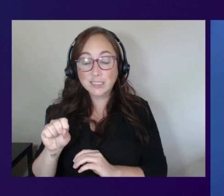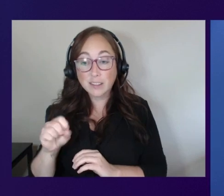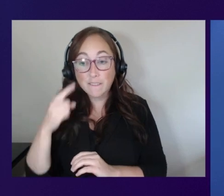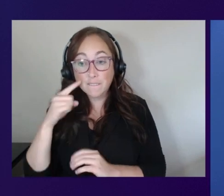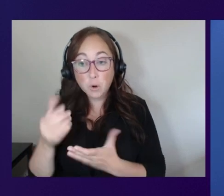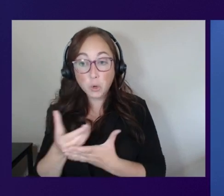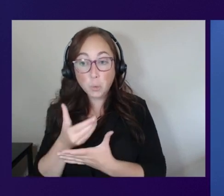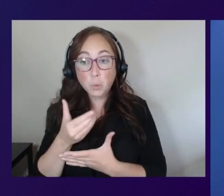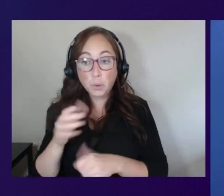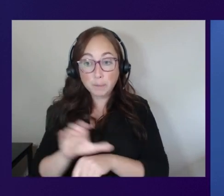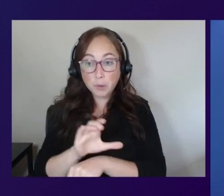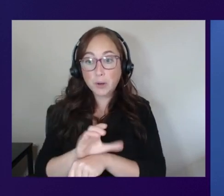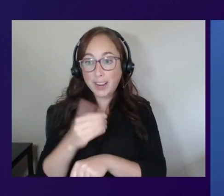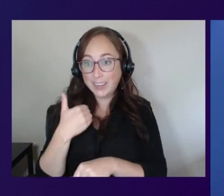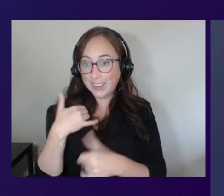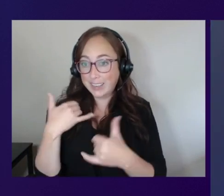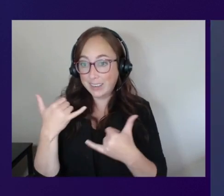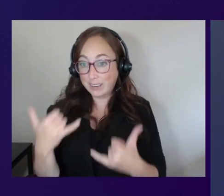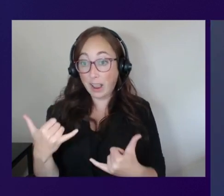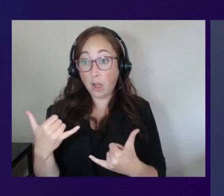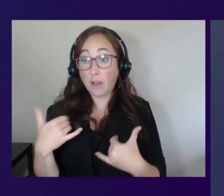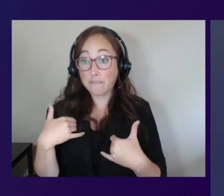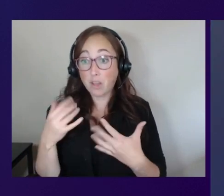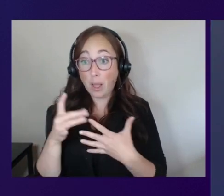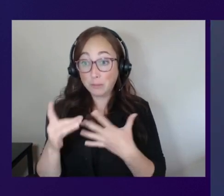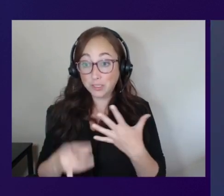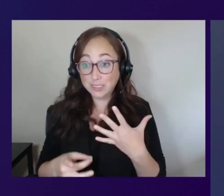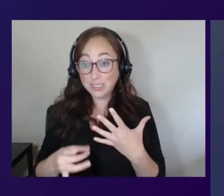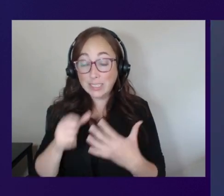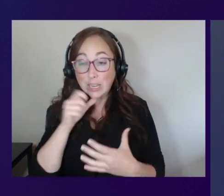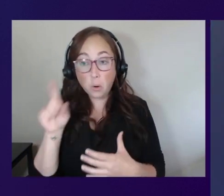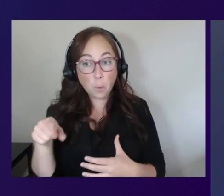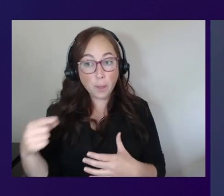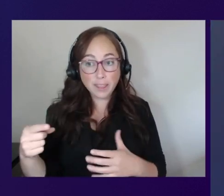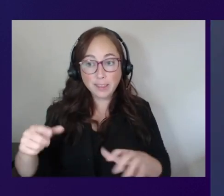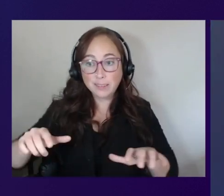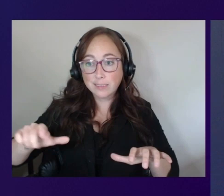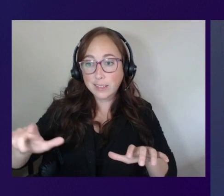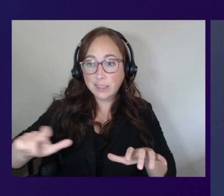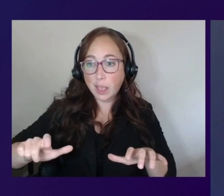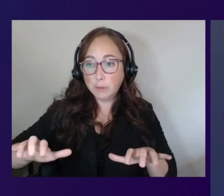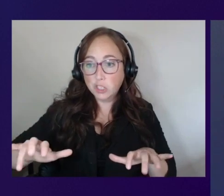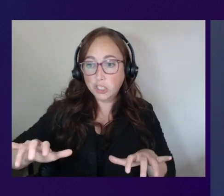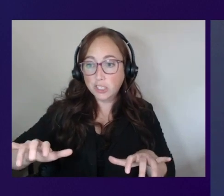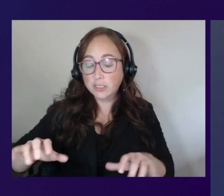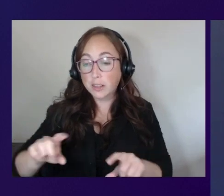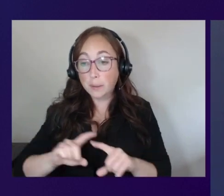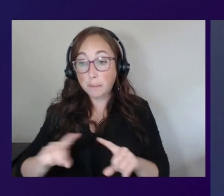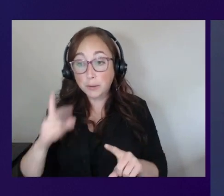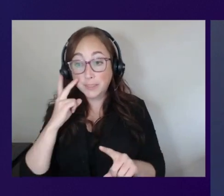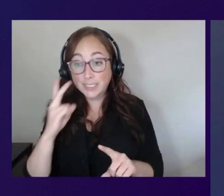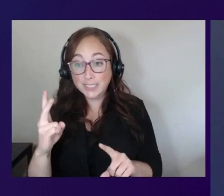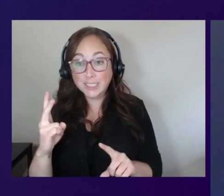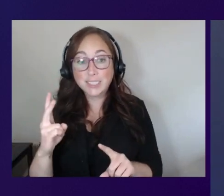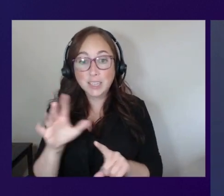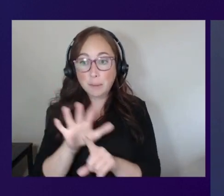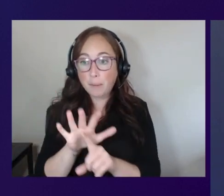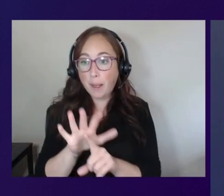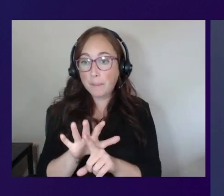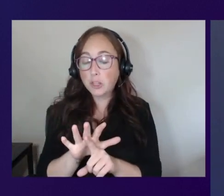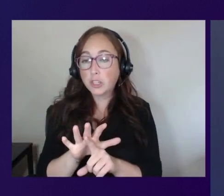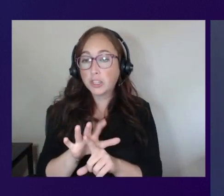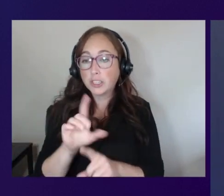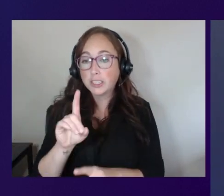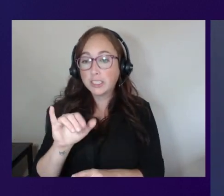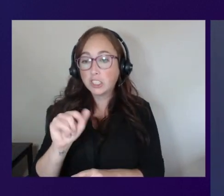there are options now. You don't have to do that. But not only gamers, but as we see how popular the use of digital twins are, and